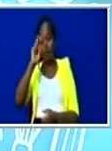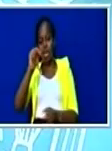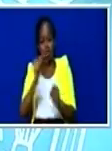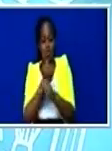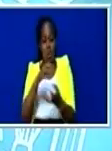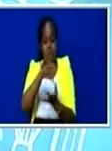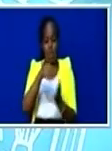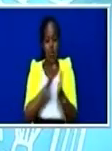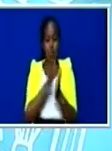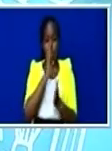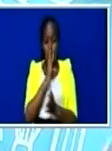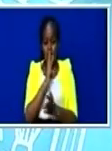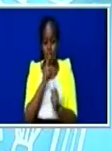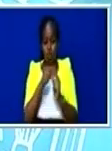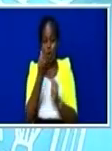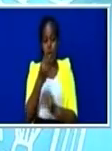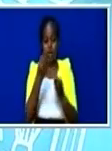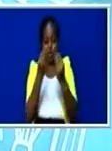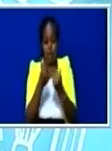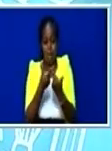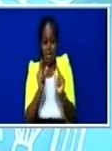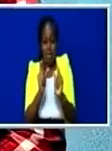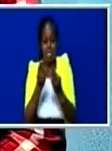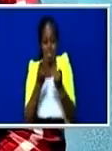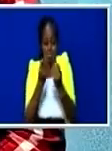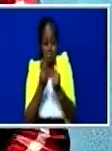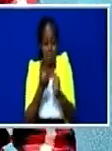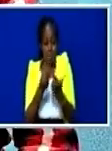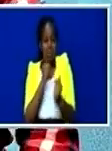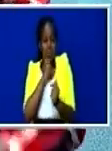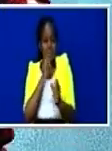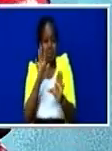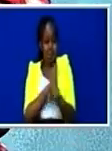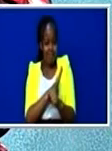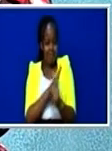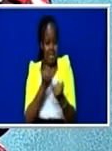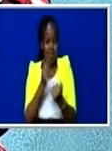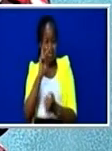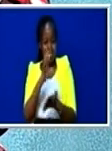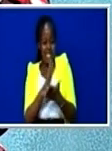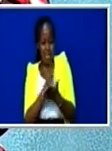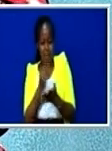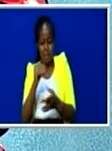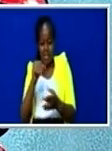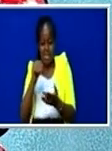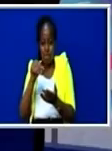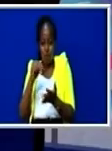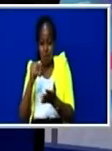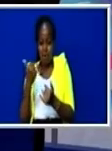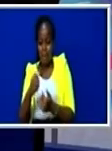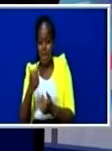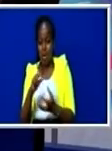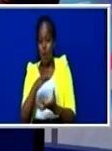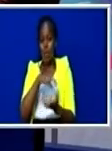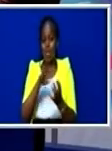a homogeneous solution. It will dissolve, but not completely. Not completely. So you will find some particles suspended in